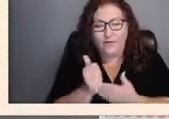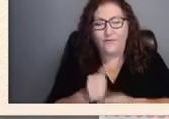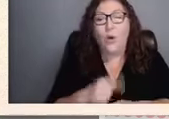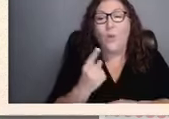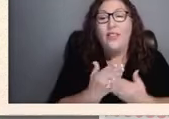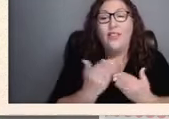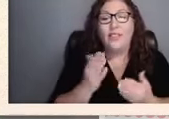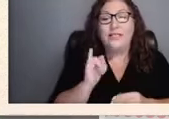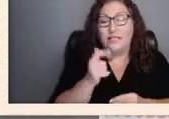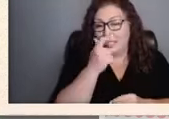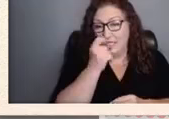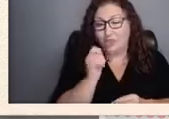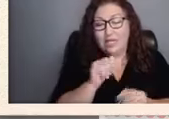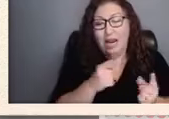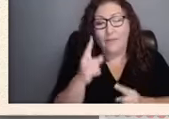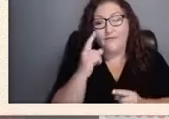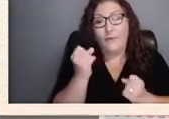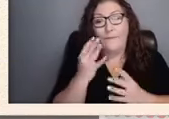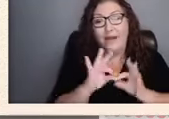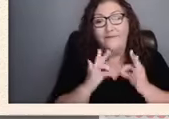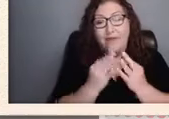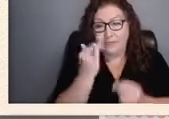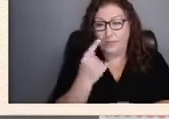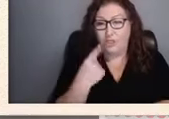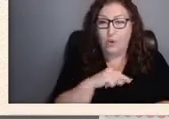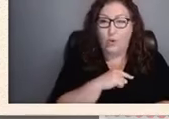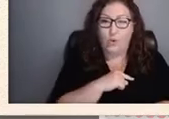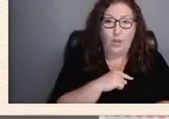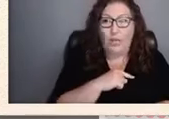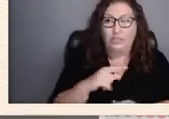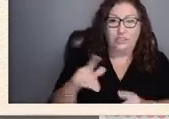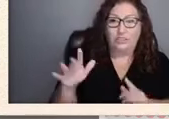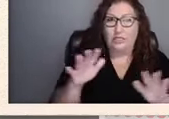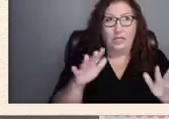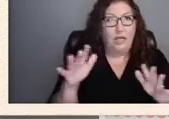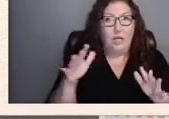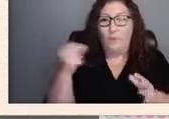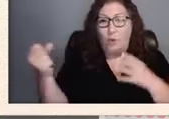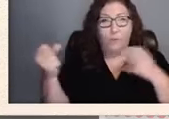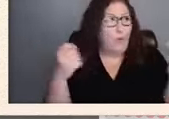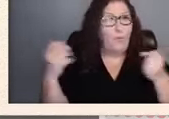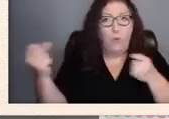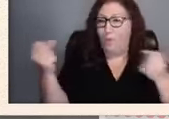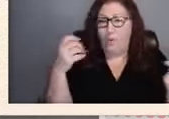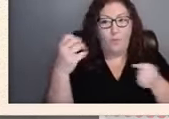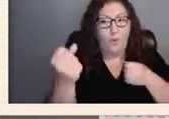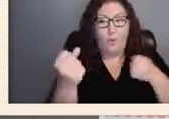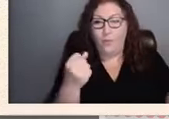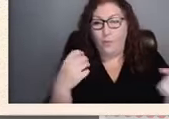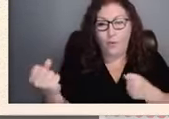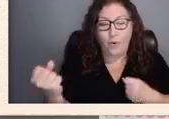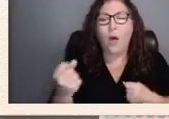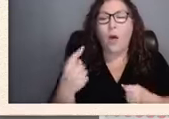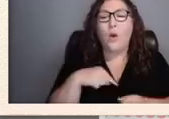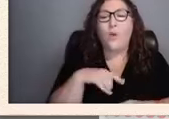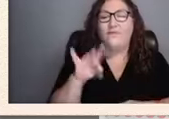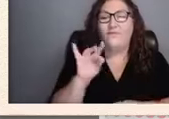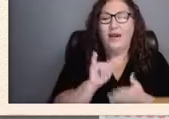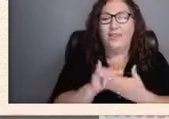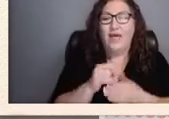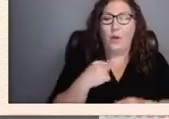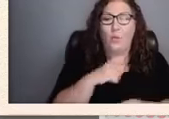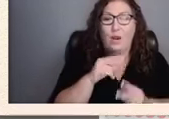for a lot of families, because we're caregivers pulled in so many different directions right now, is that we're finding that we're either stepping in too